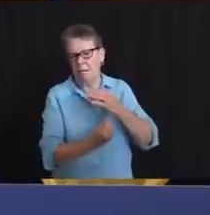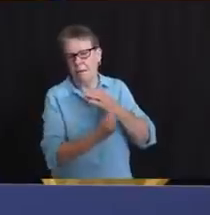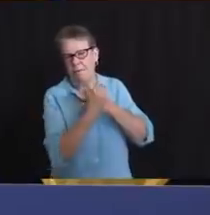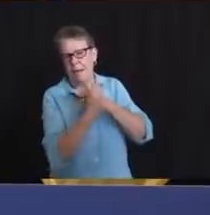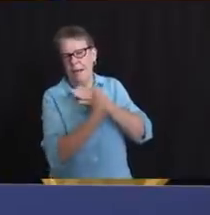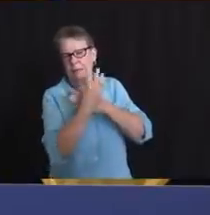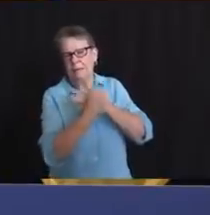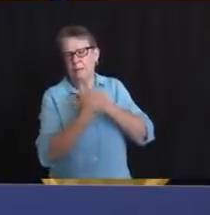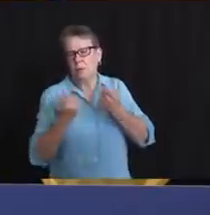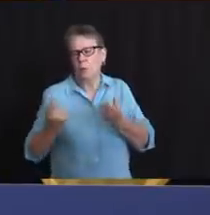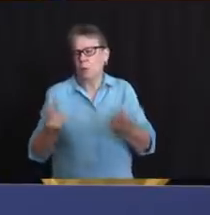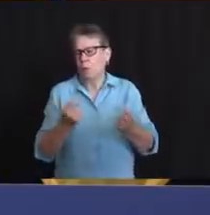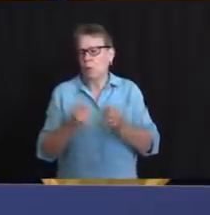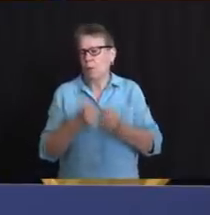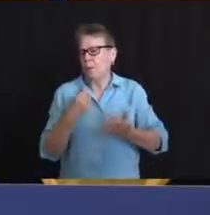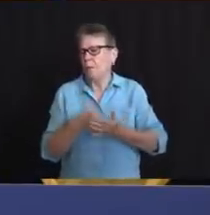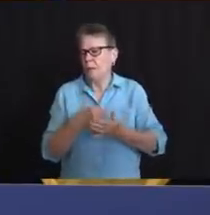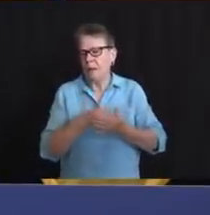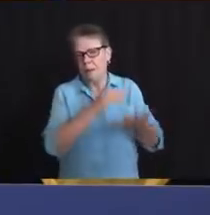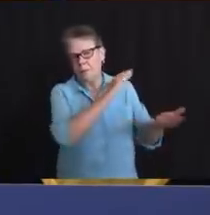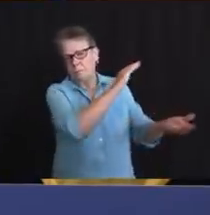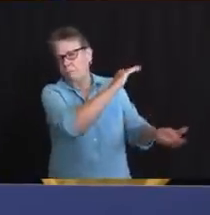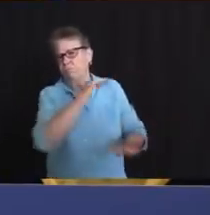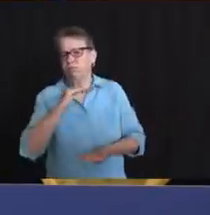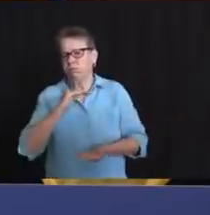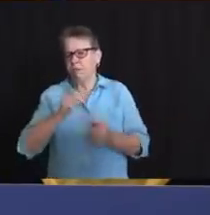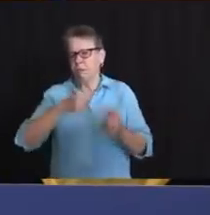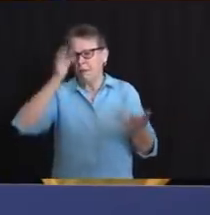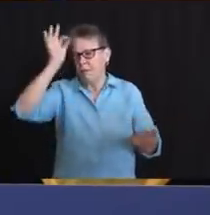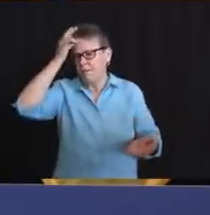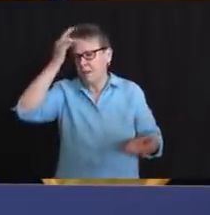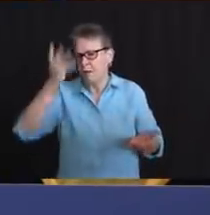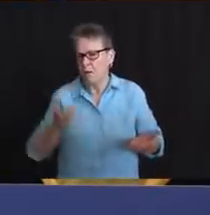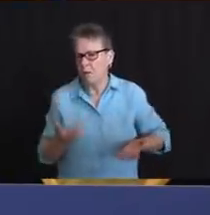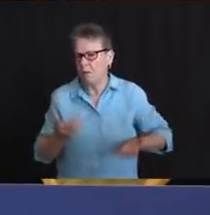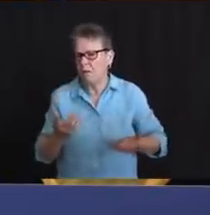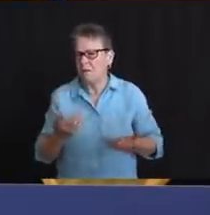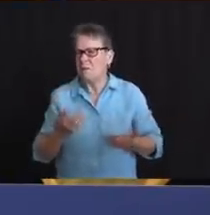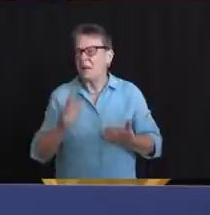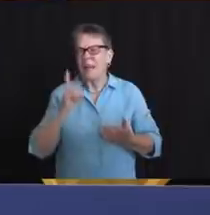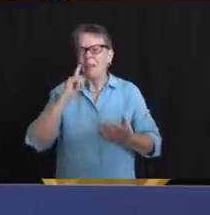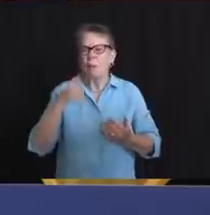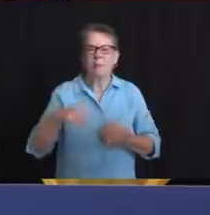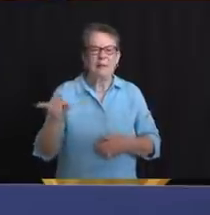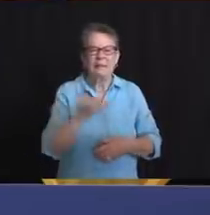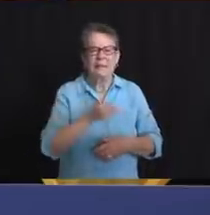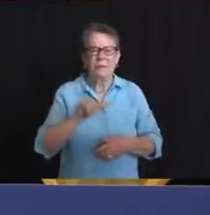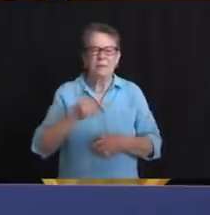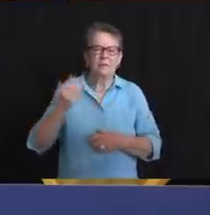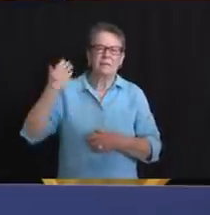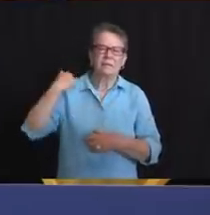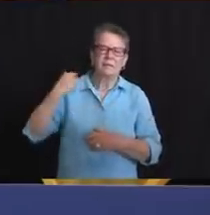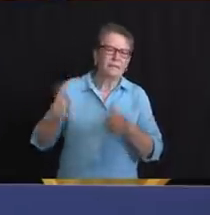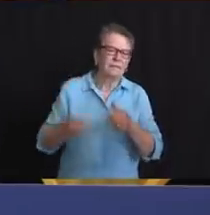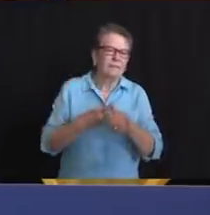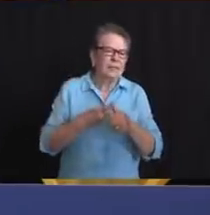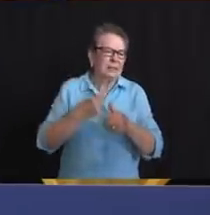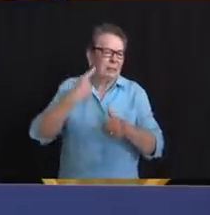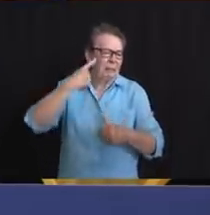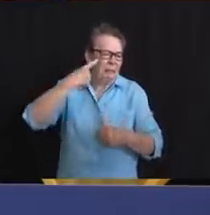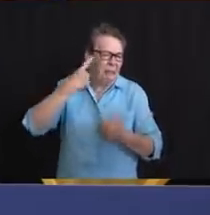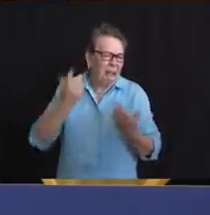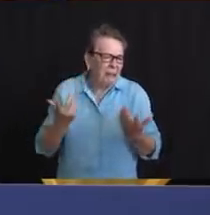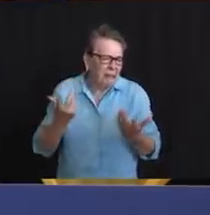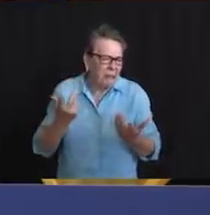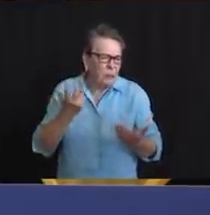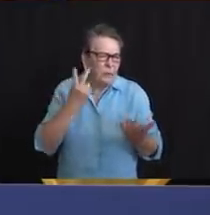be very similar, if not exactly the same as the preliminary guidance, but we don't know that. So one issue on timing is you